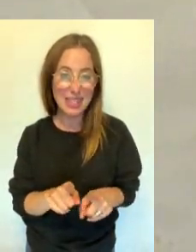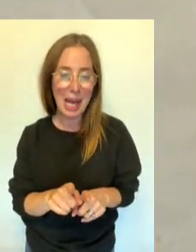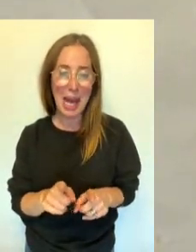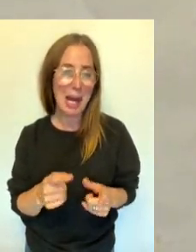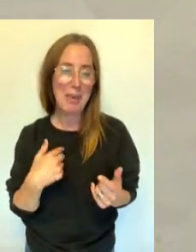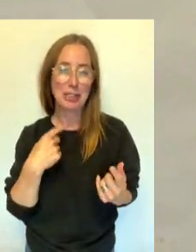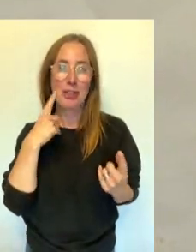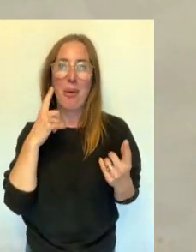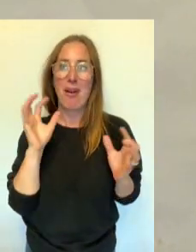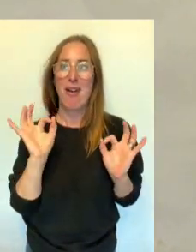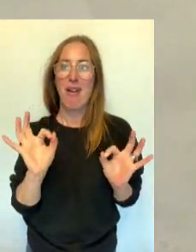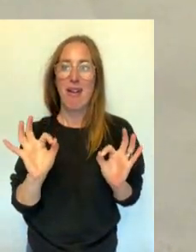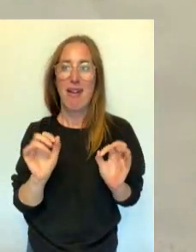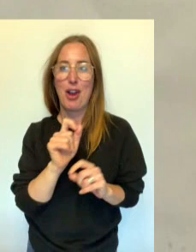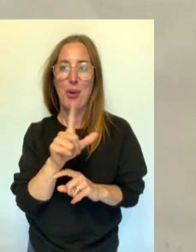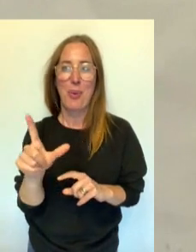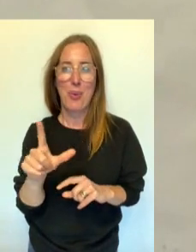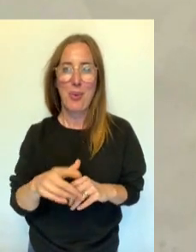up with and thought was cool.